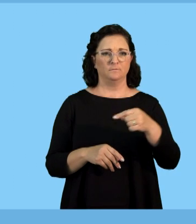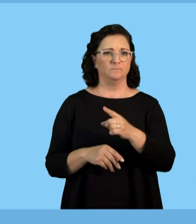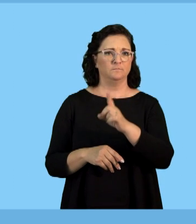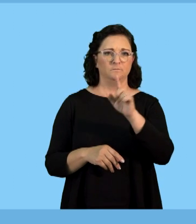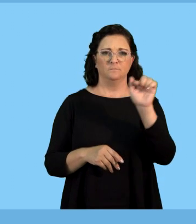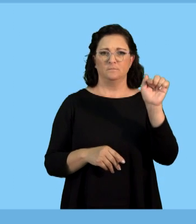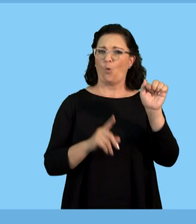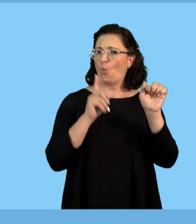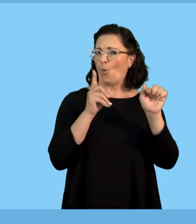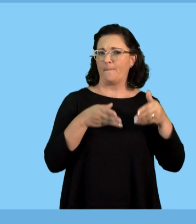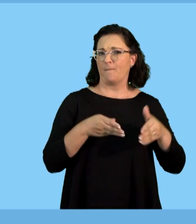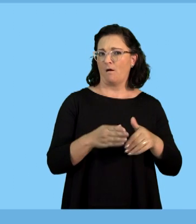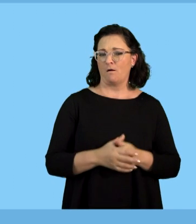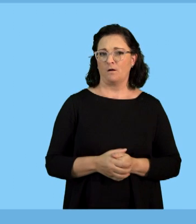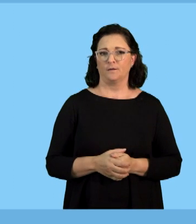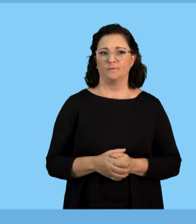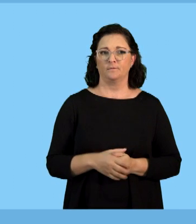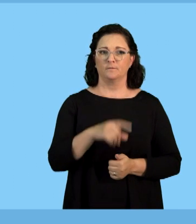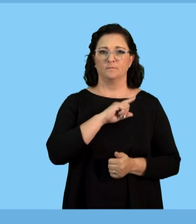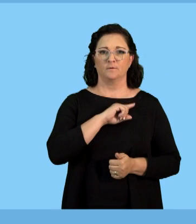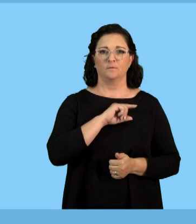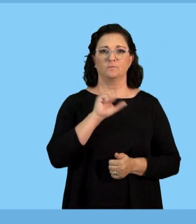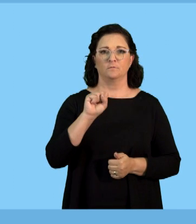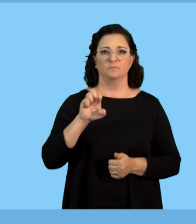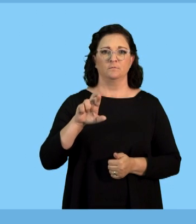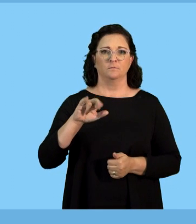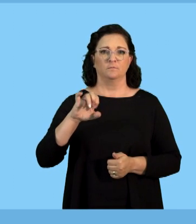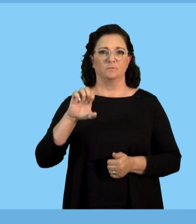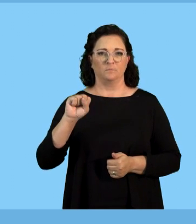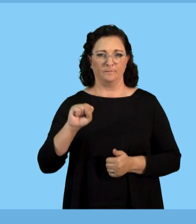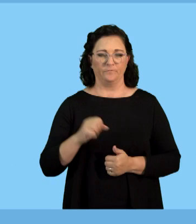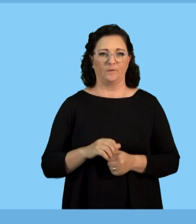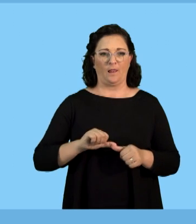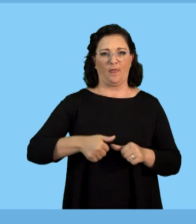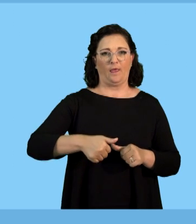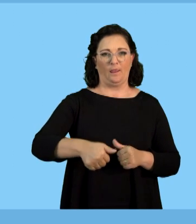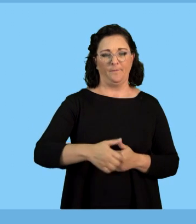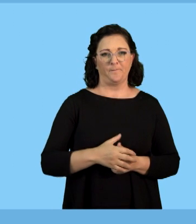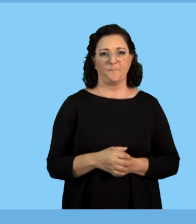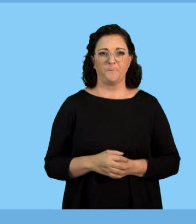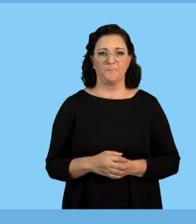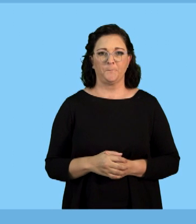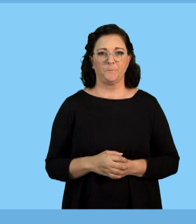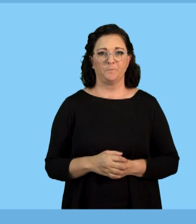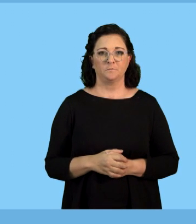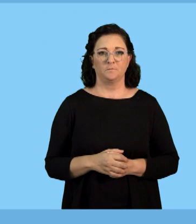one path for that current to take, and because of that, A is series.